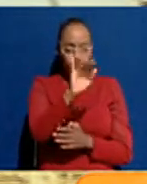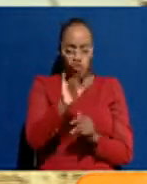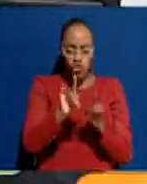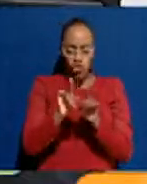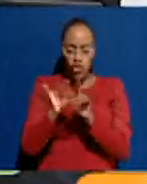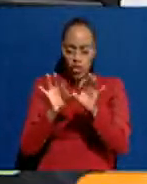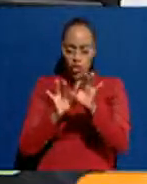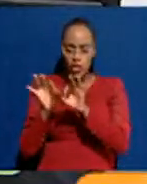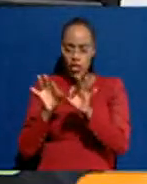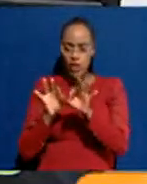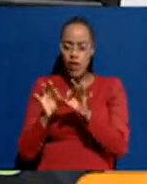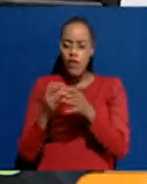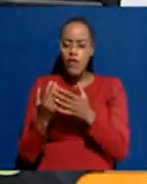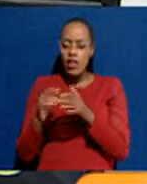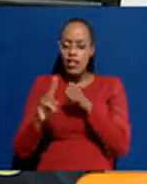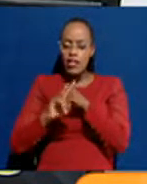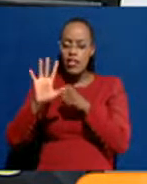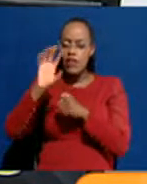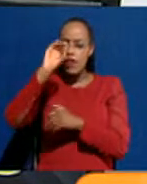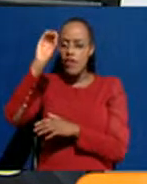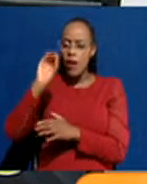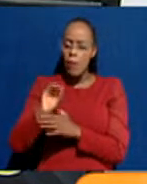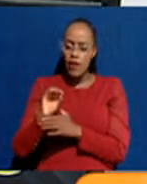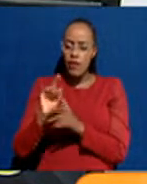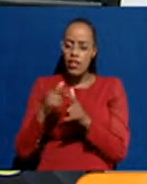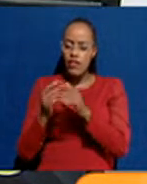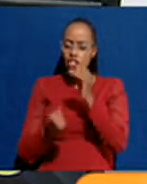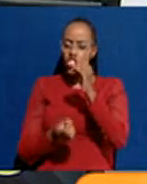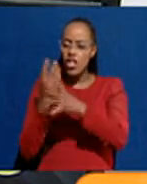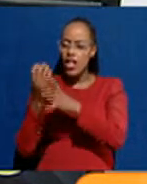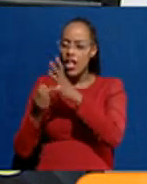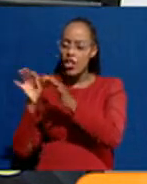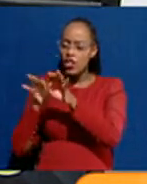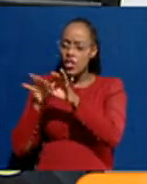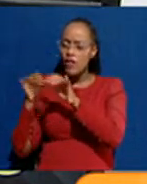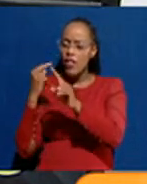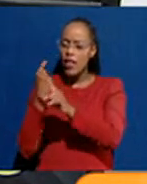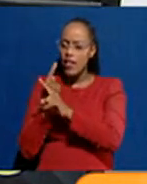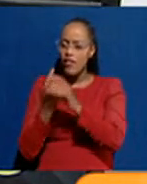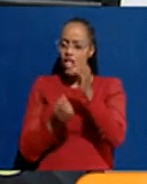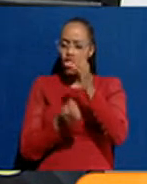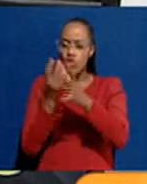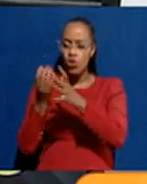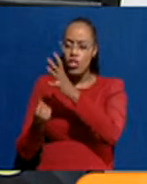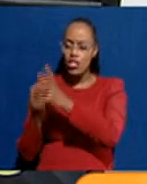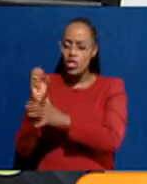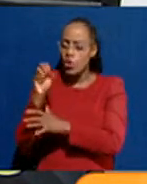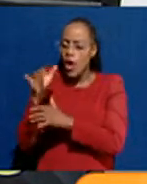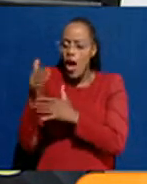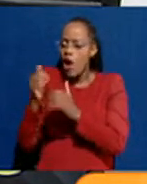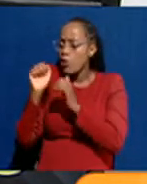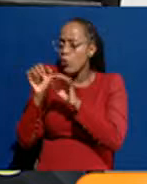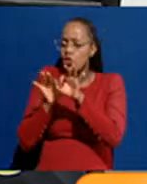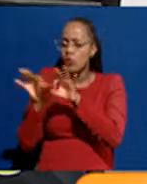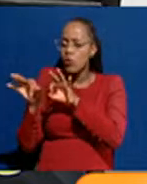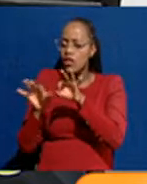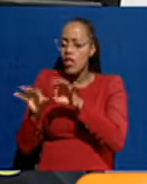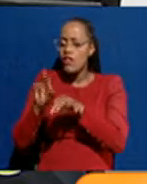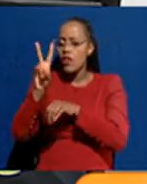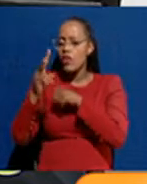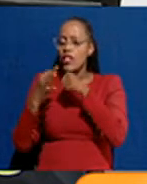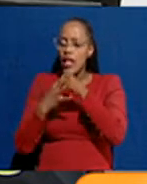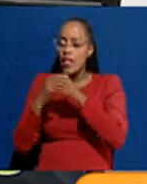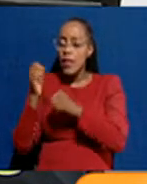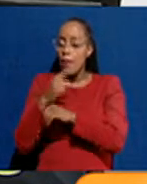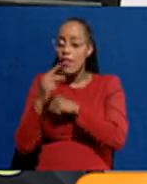this, the bulk of it, 65% going to generation and explaining the different sources. Yes. So how then do you explain that 20th of July